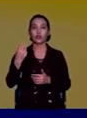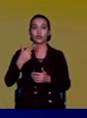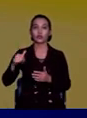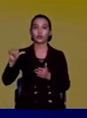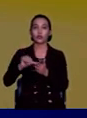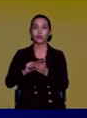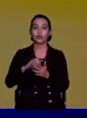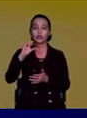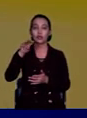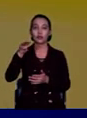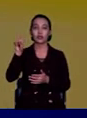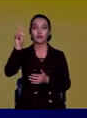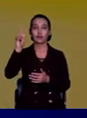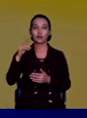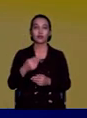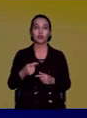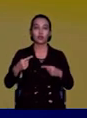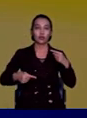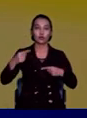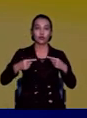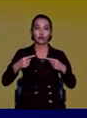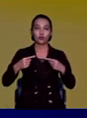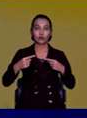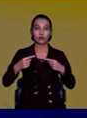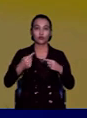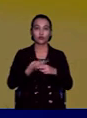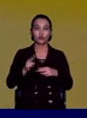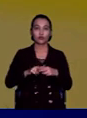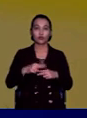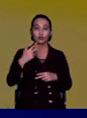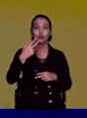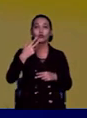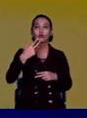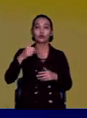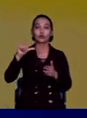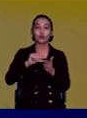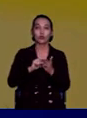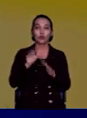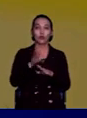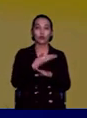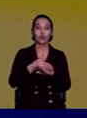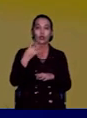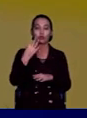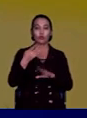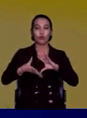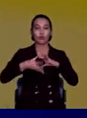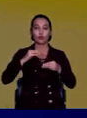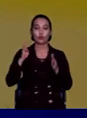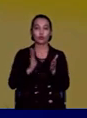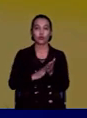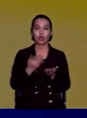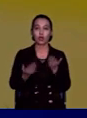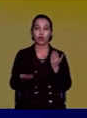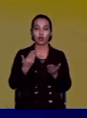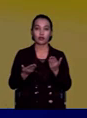uchun esa 36 ni 4 ga bo'lamiz. Demak, bo'lajonlar, agar